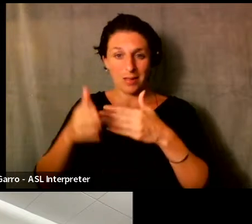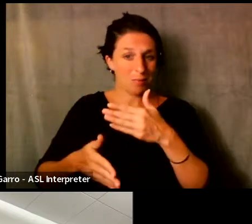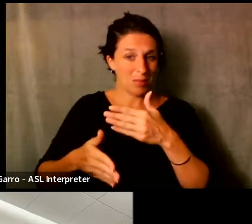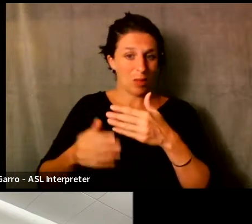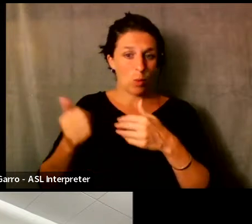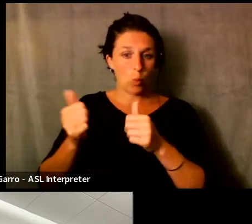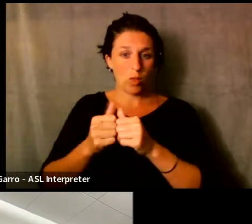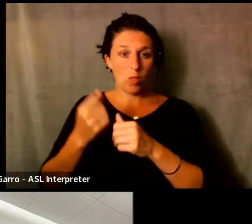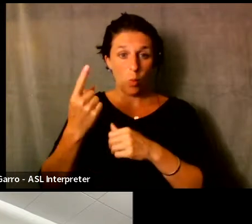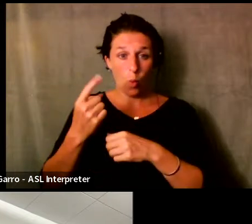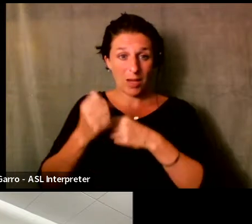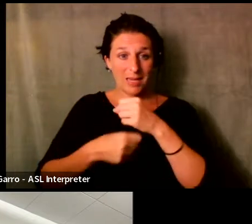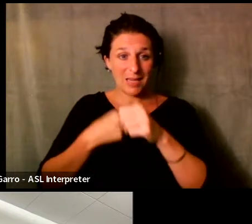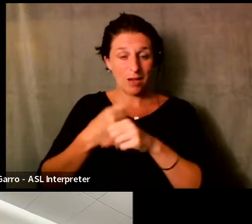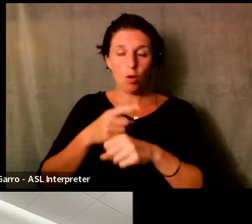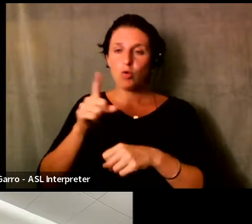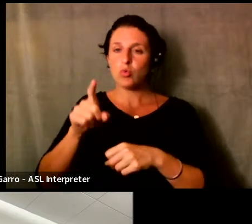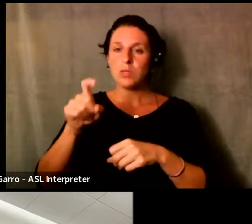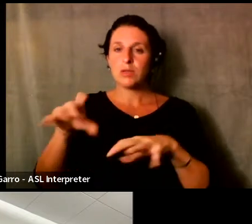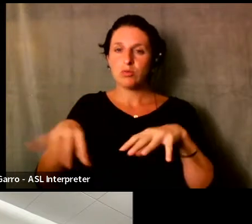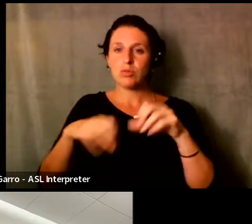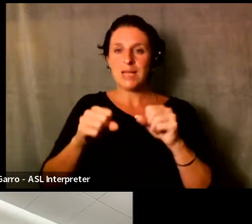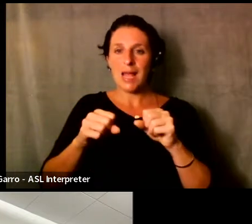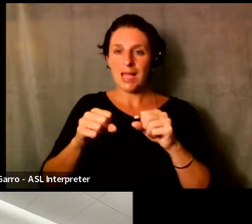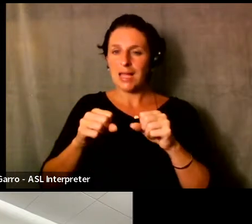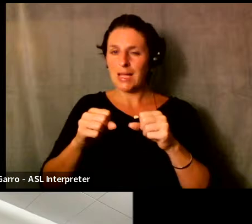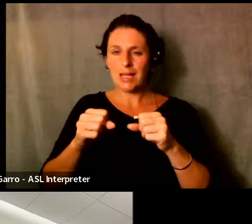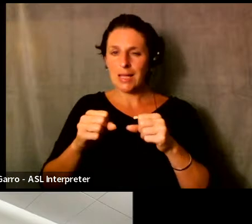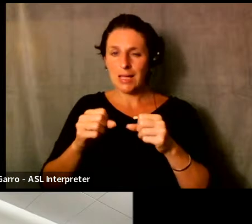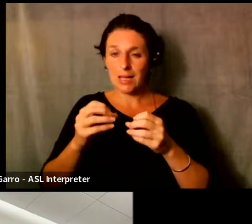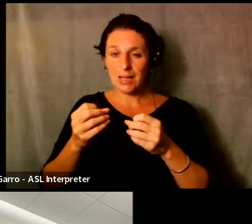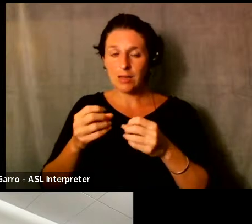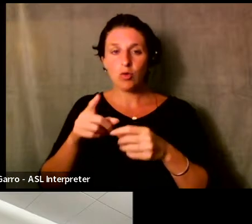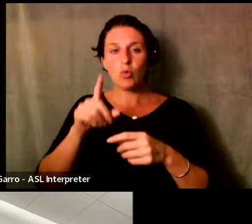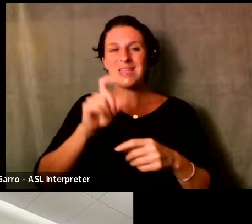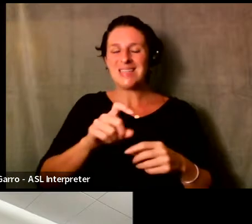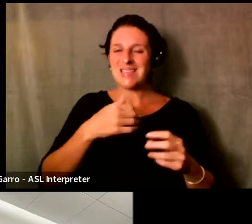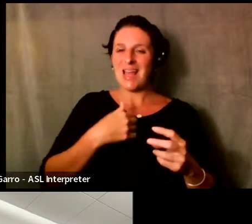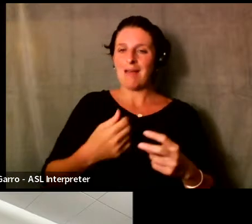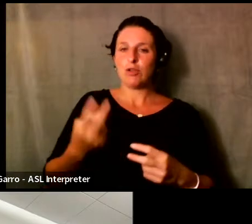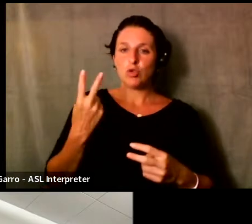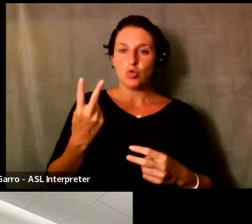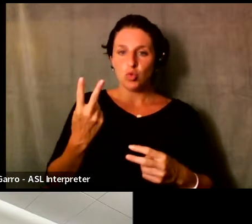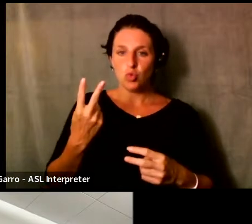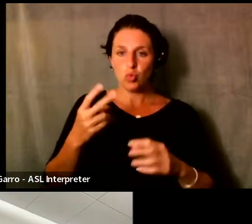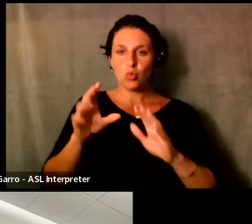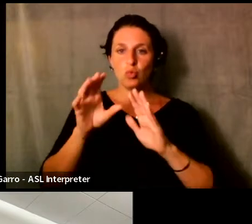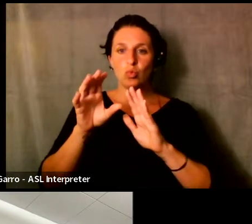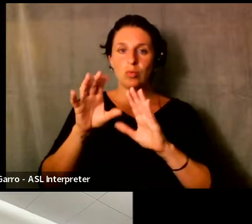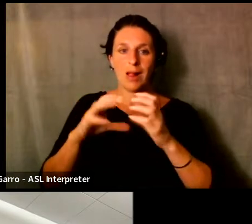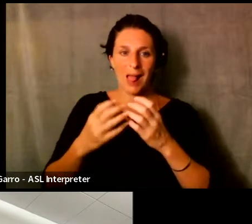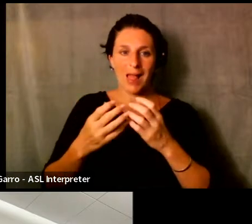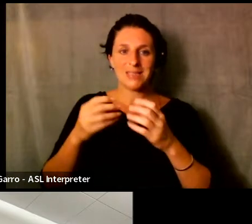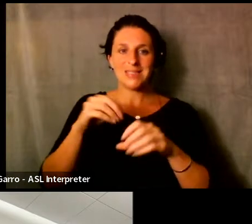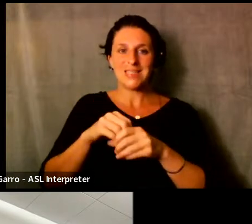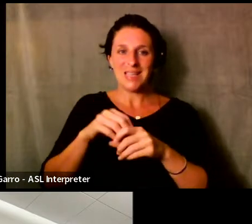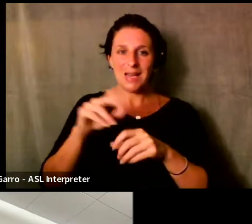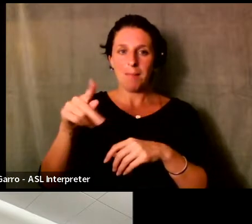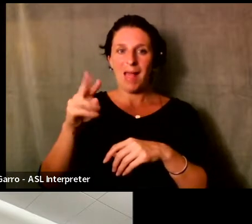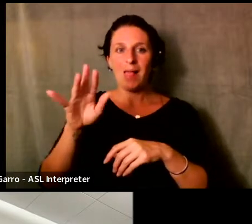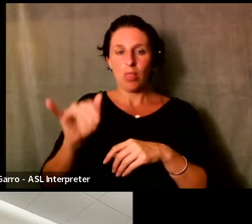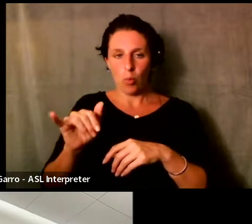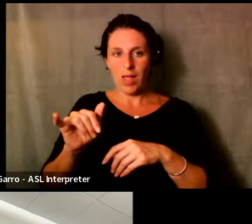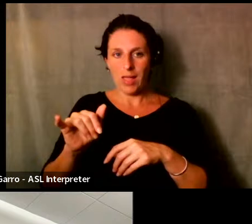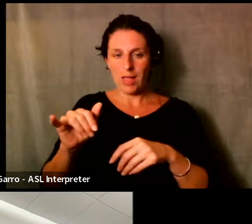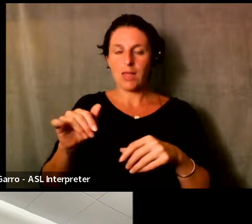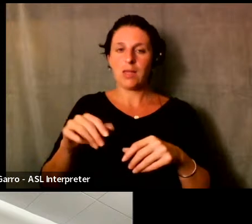do you have to take a certain number of courses? Yes, you've got to take 2 classes at least in the pathway to be a completer. And so every student